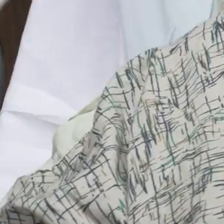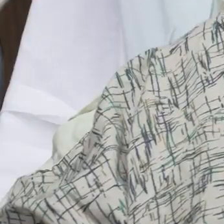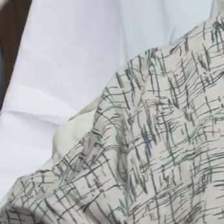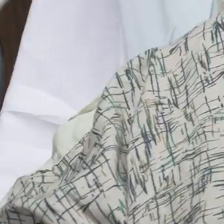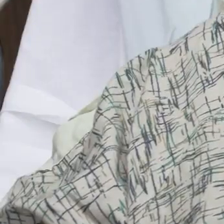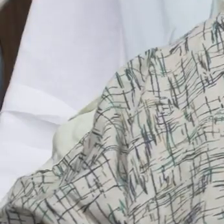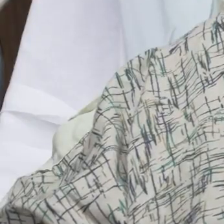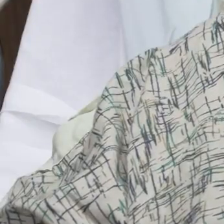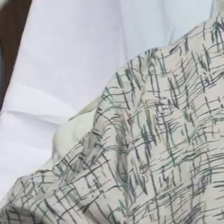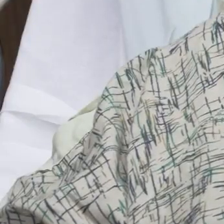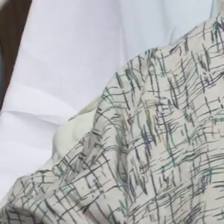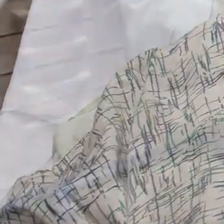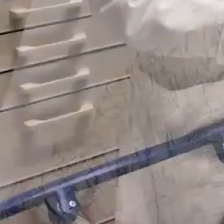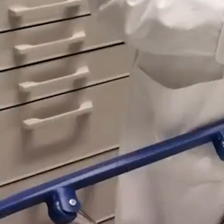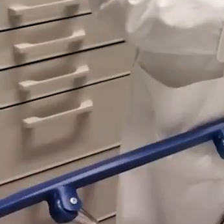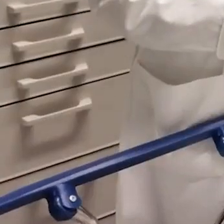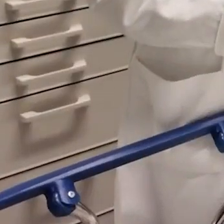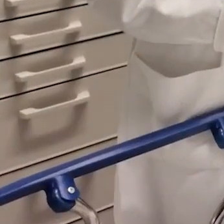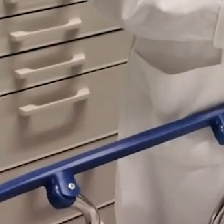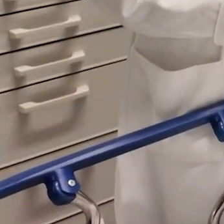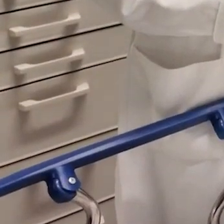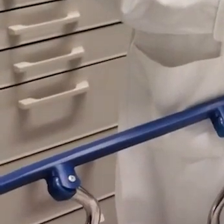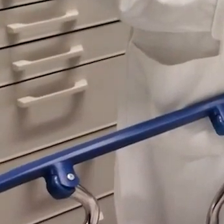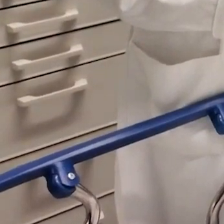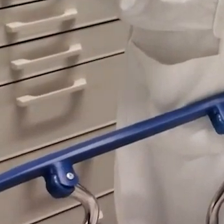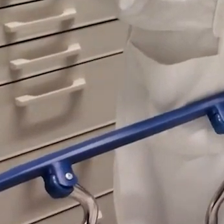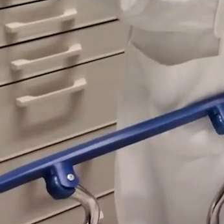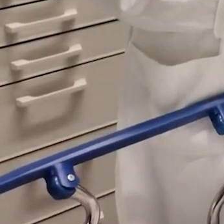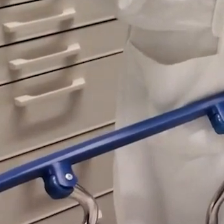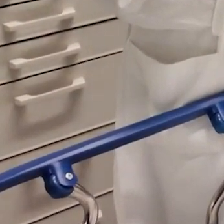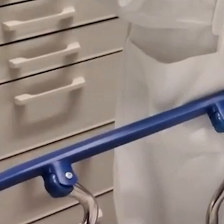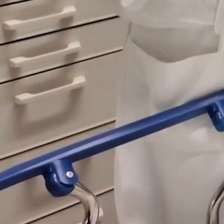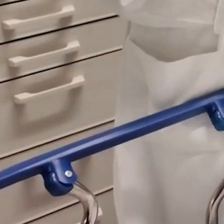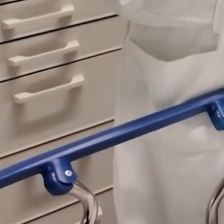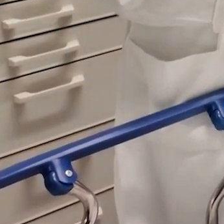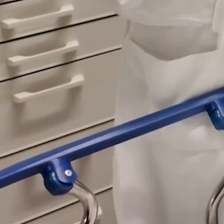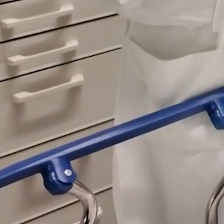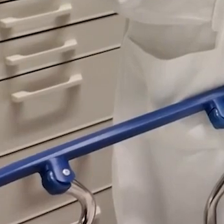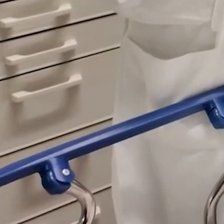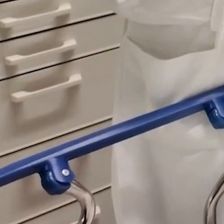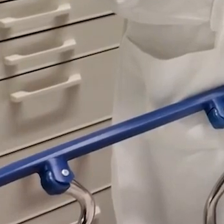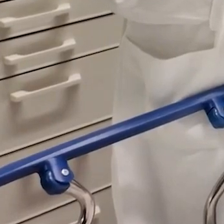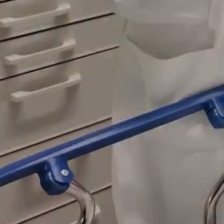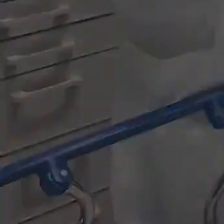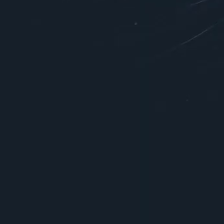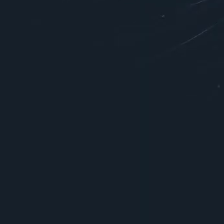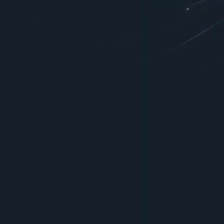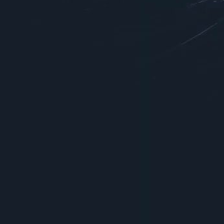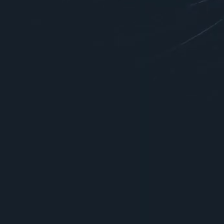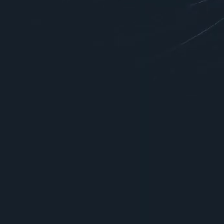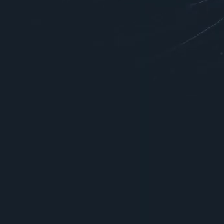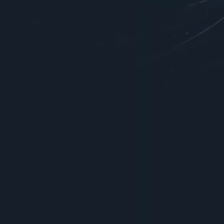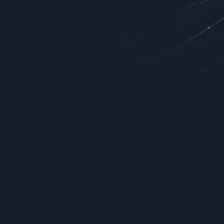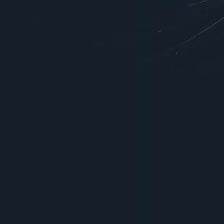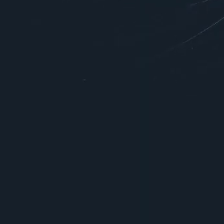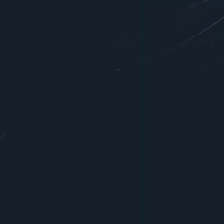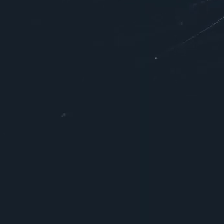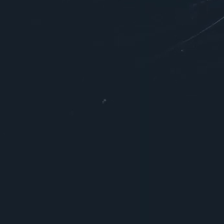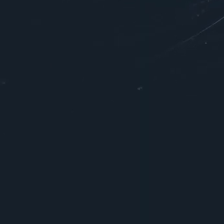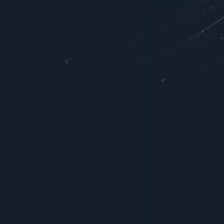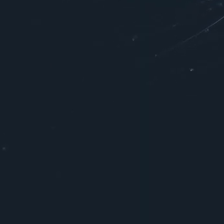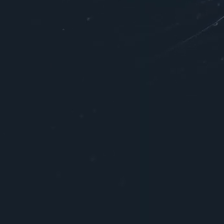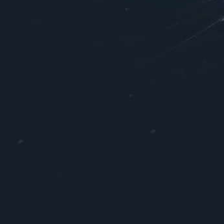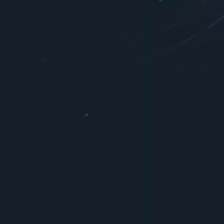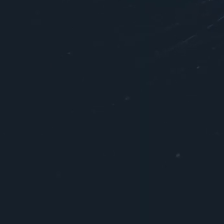the falling. I fell in front of my boss at work. The good news for patients like John is that we are studying a new approach. Traditionally, it